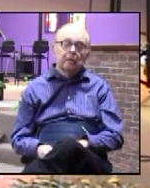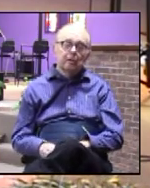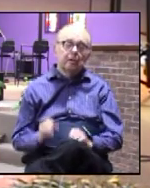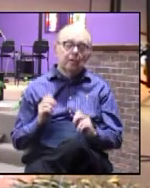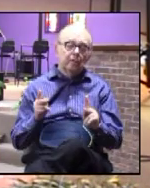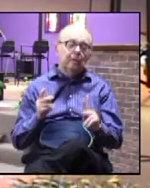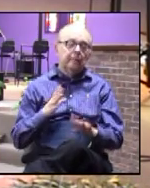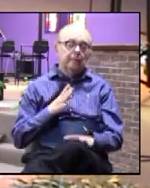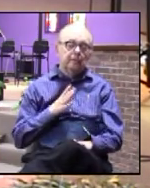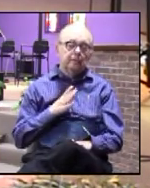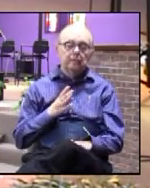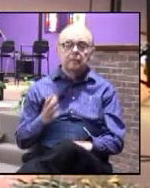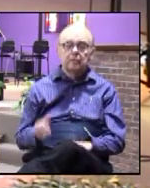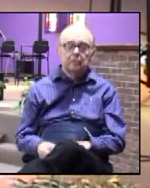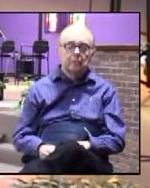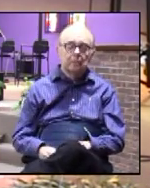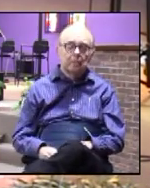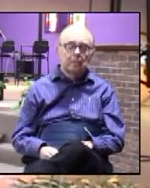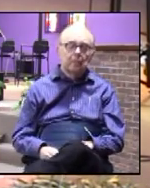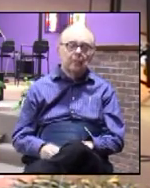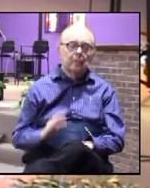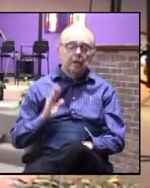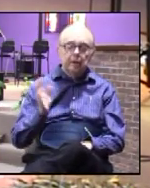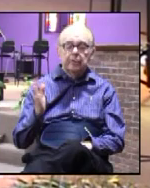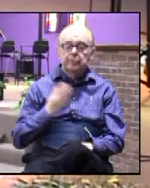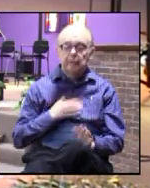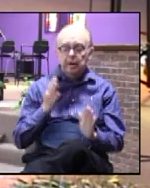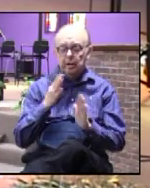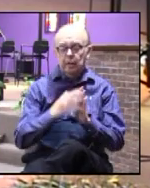Okay, fine. Here's my schedule.